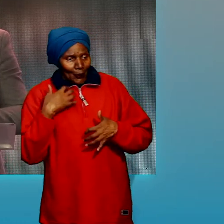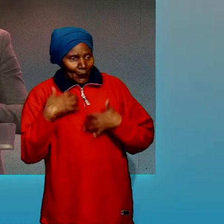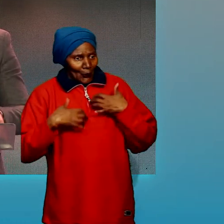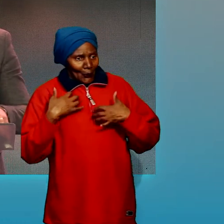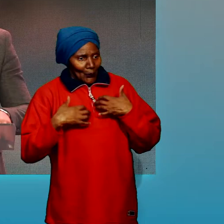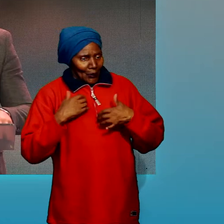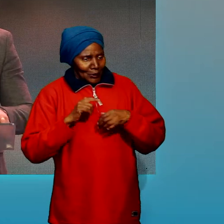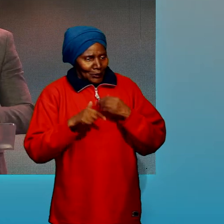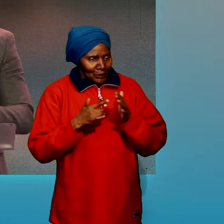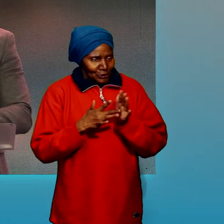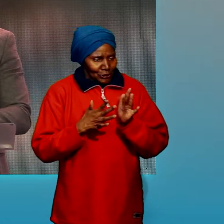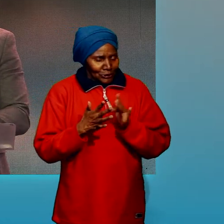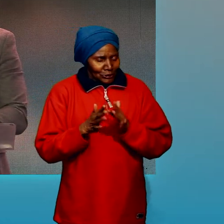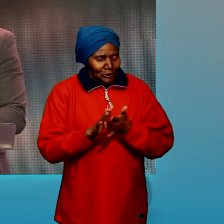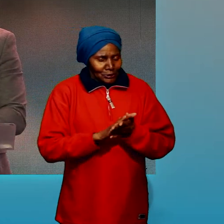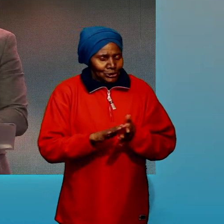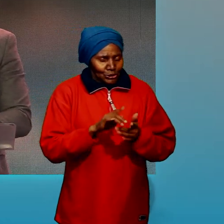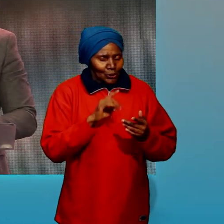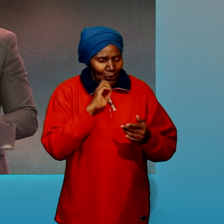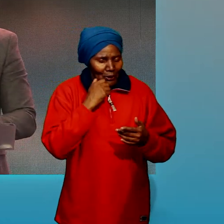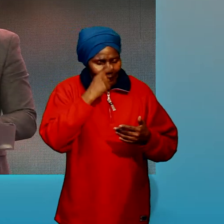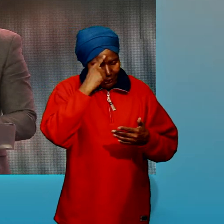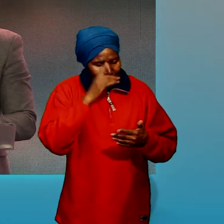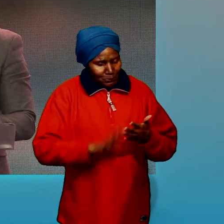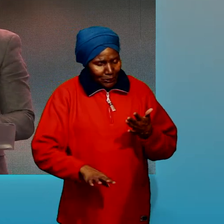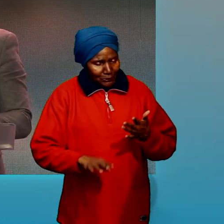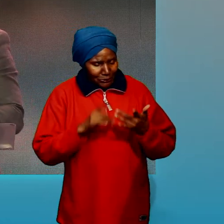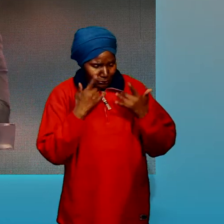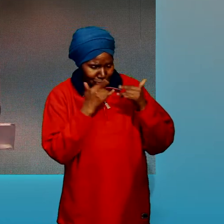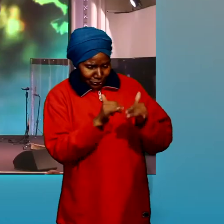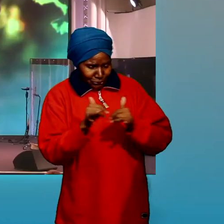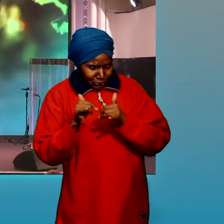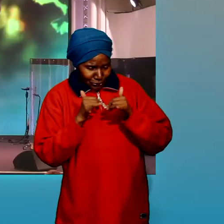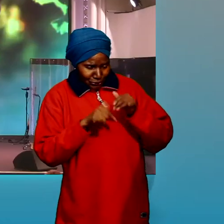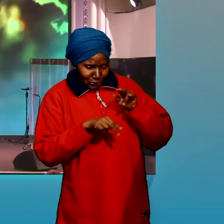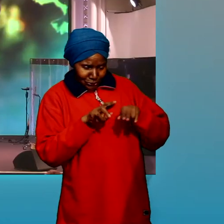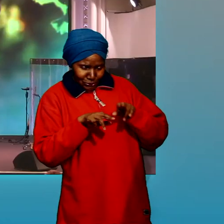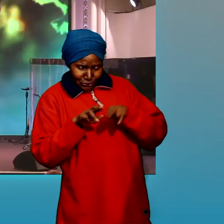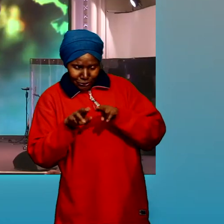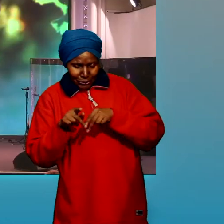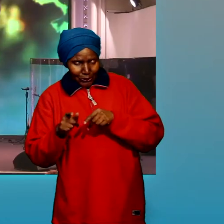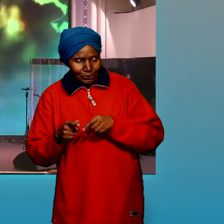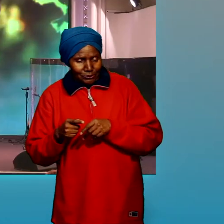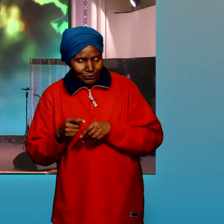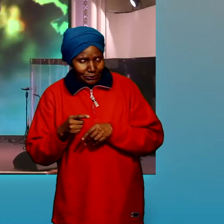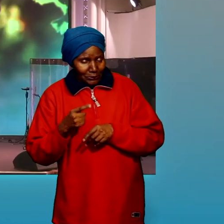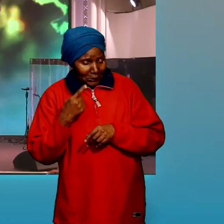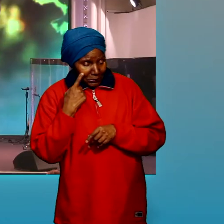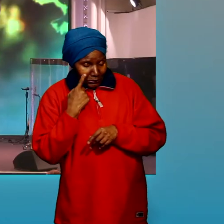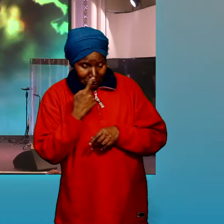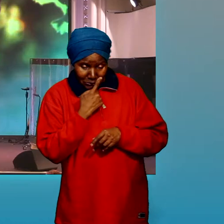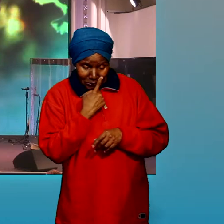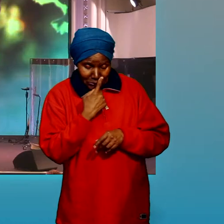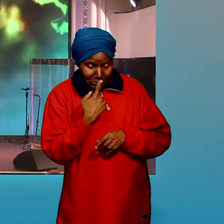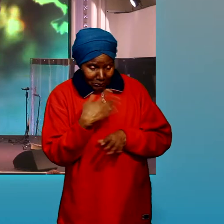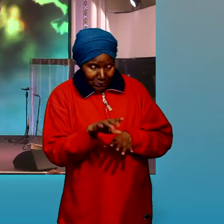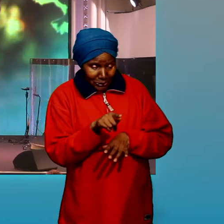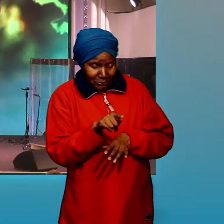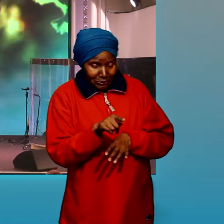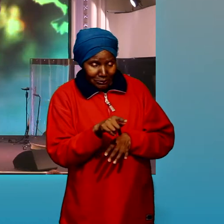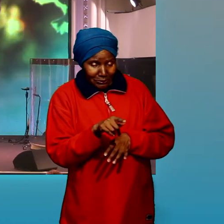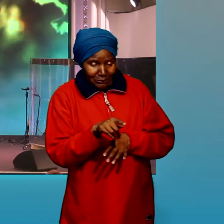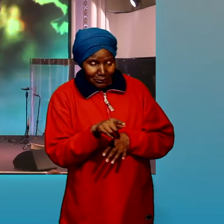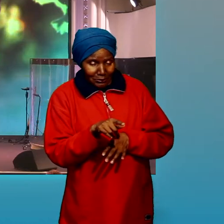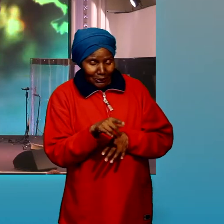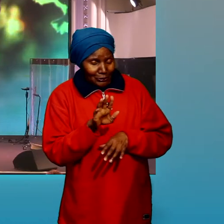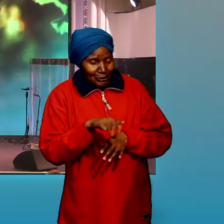things of God, you will go through similar trials and tests. It is evidenced right there at the start of the early church and has continued